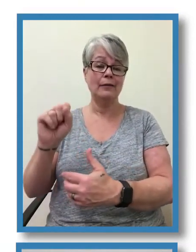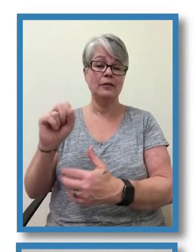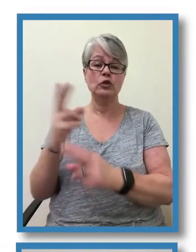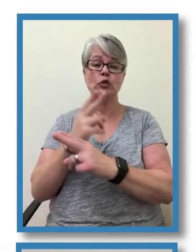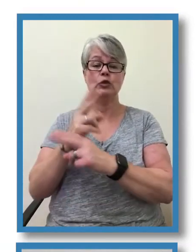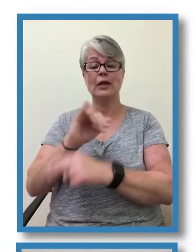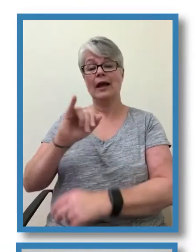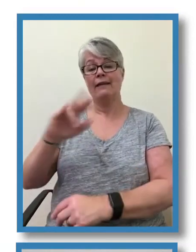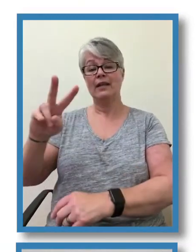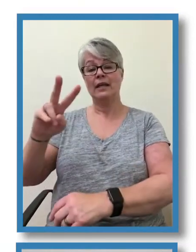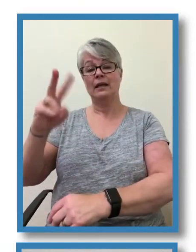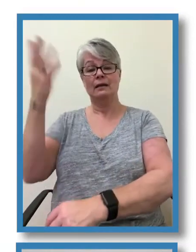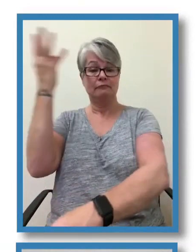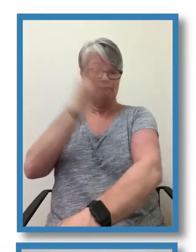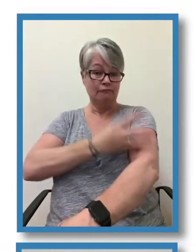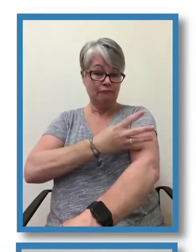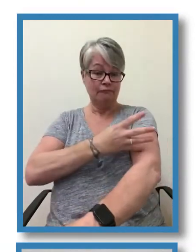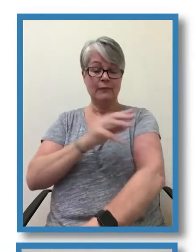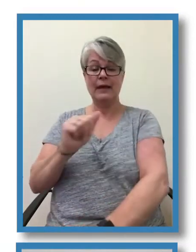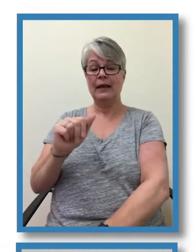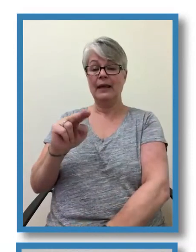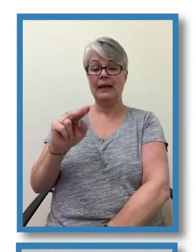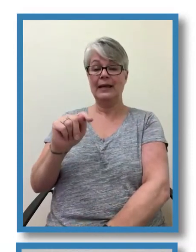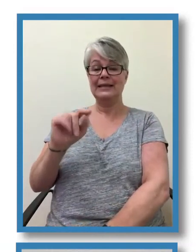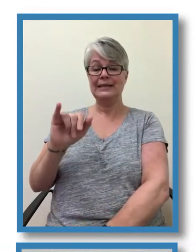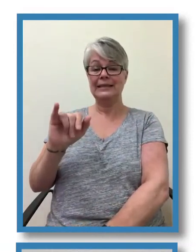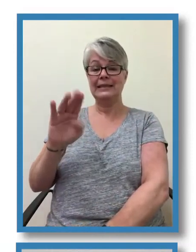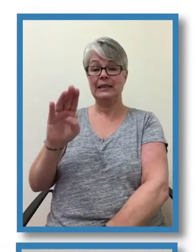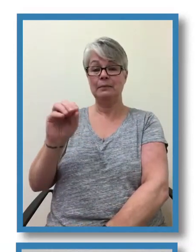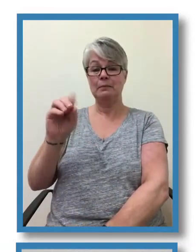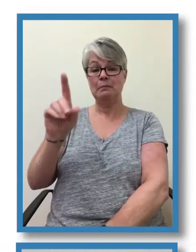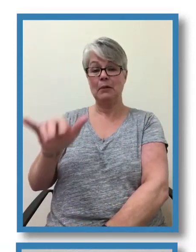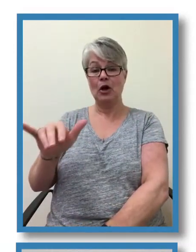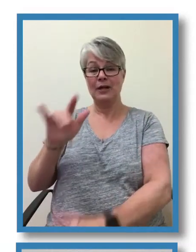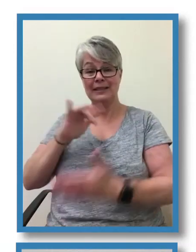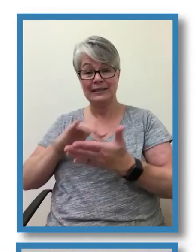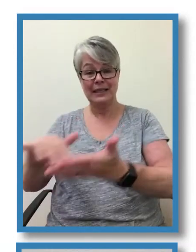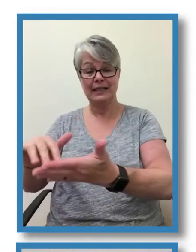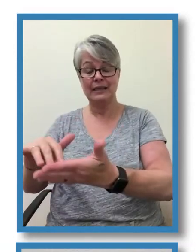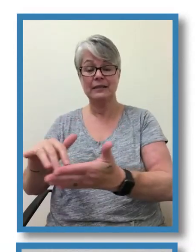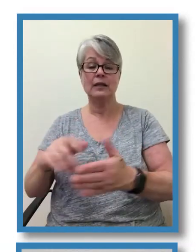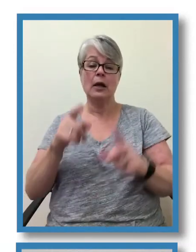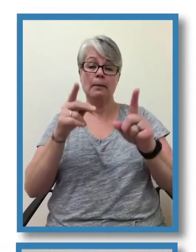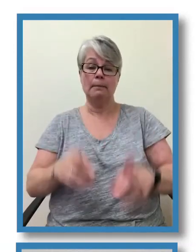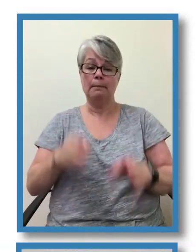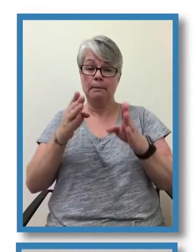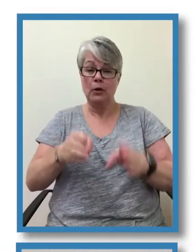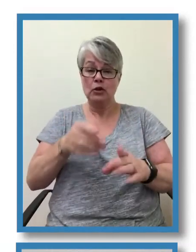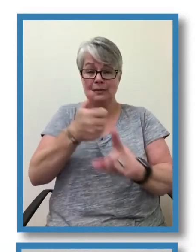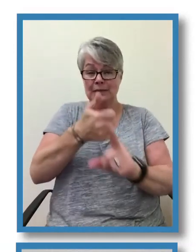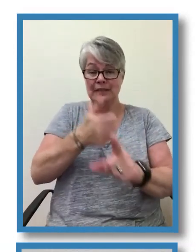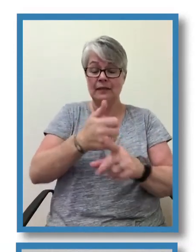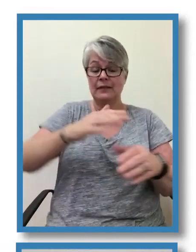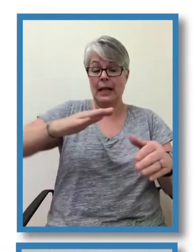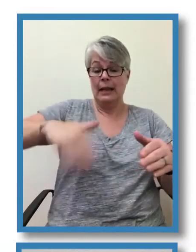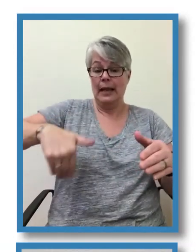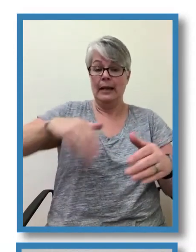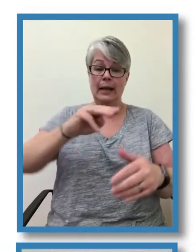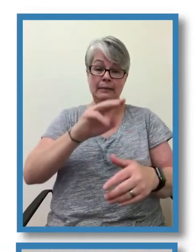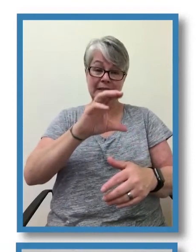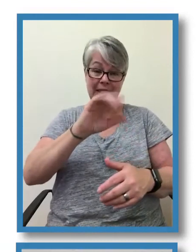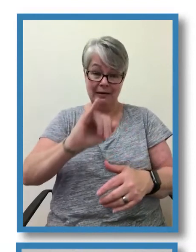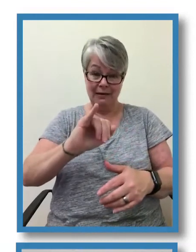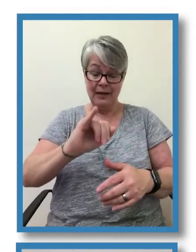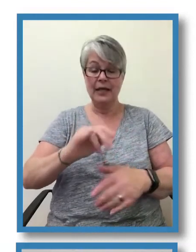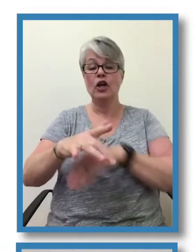disease. There are memory test screening, and then they have an amyloid scan. So people can get an amyloid scan, a research scan, to know whether or